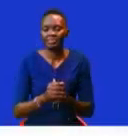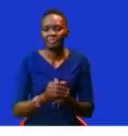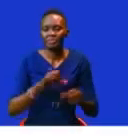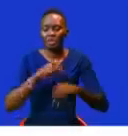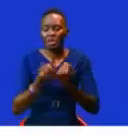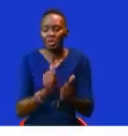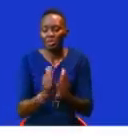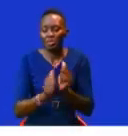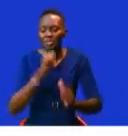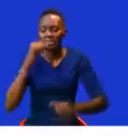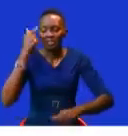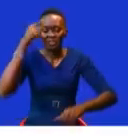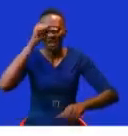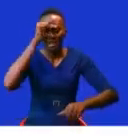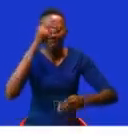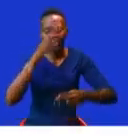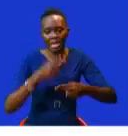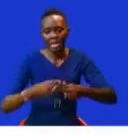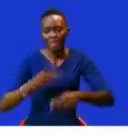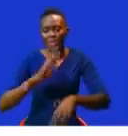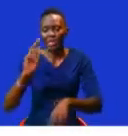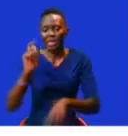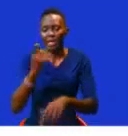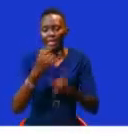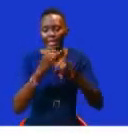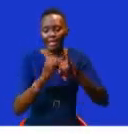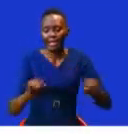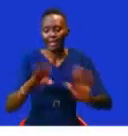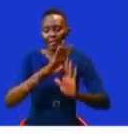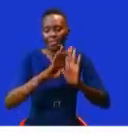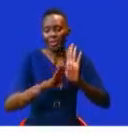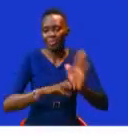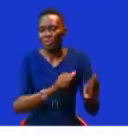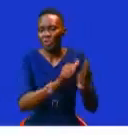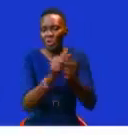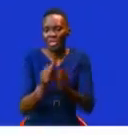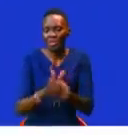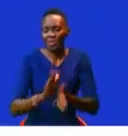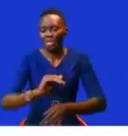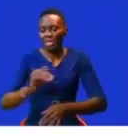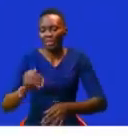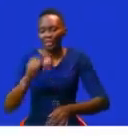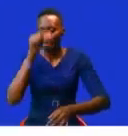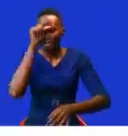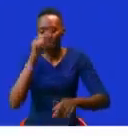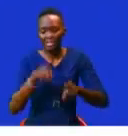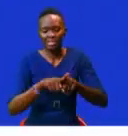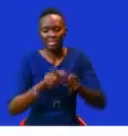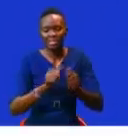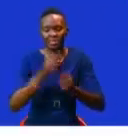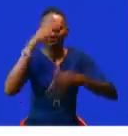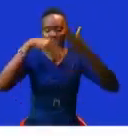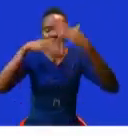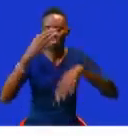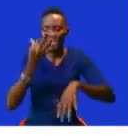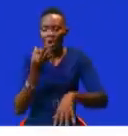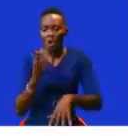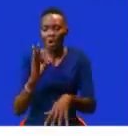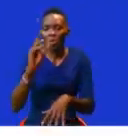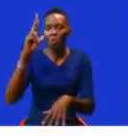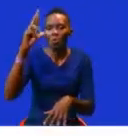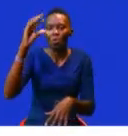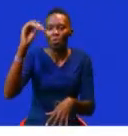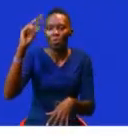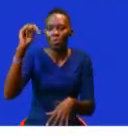Riurumok mar pinyo wacho, mailu Western Kenya Sanitation Project, kama kod attend county Migori kaa chiel kod amba marongo. Kuchaka yanga chenro